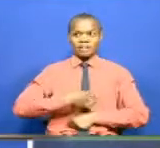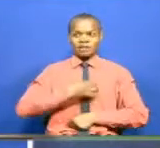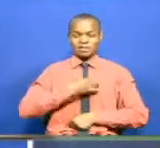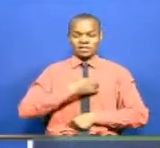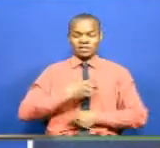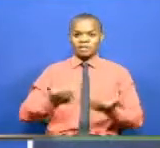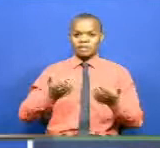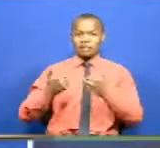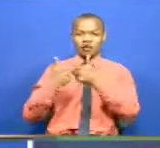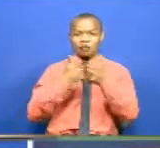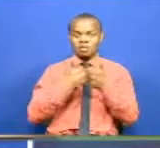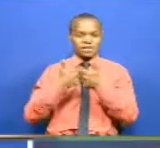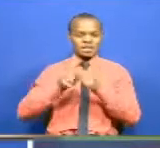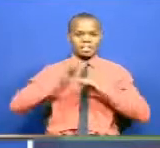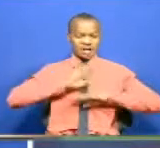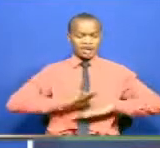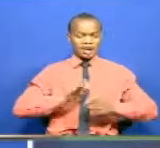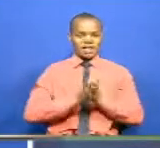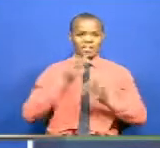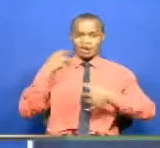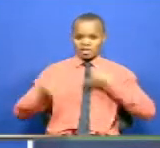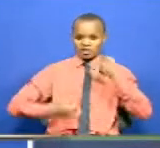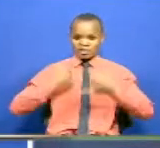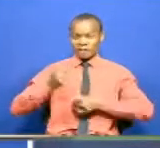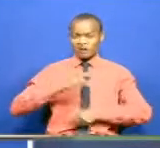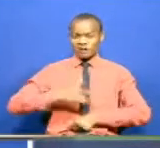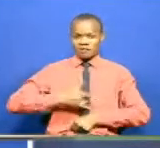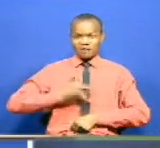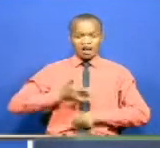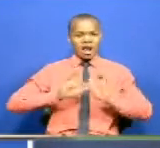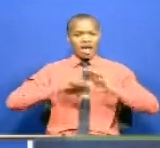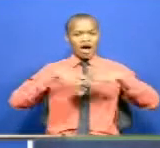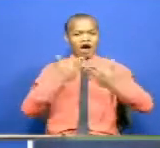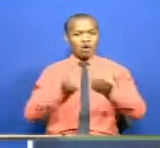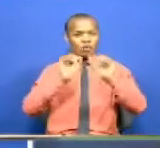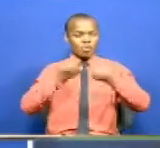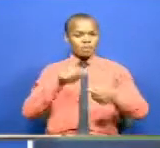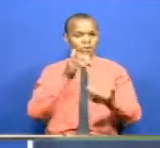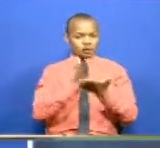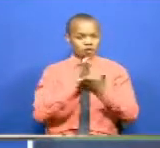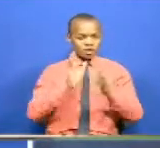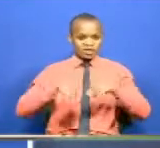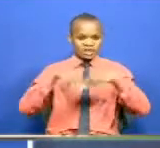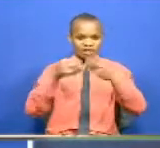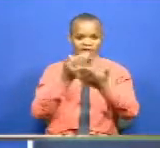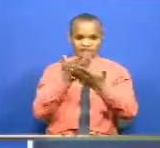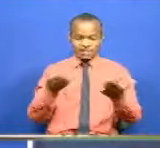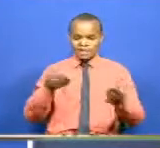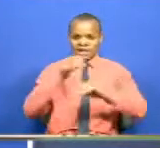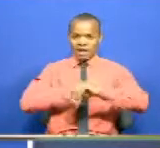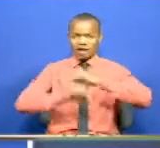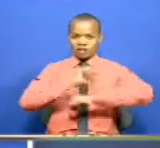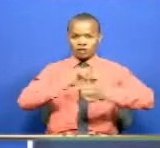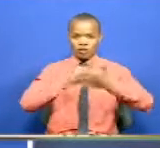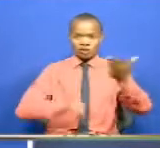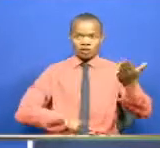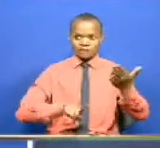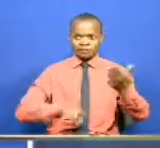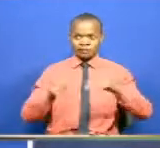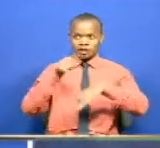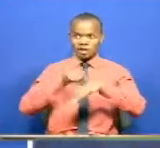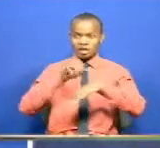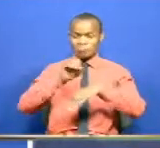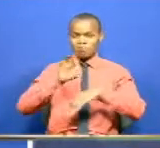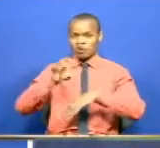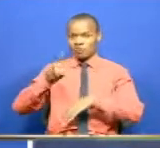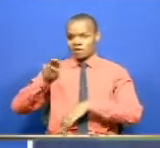to just relax and enjoy. So we felt, how is it that we can be able to provide them what it is that they do, what we call offline,